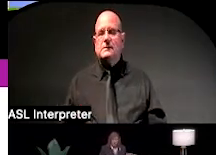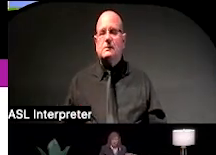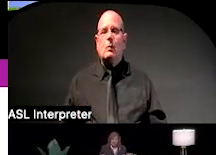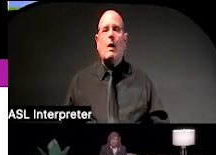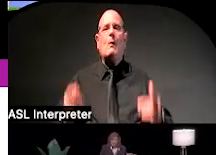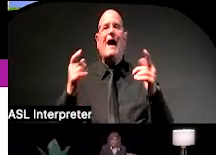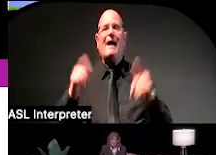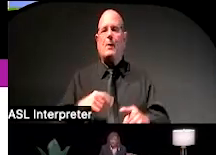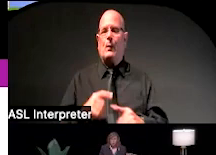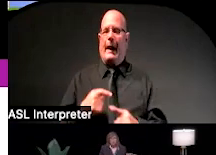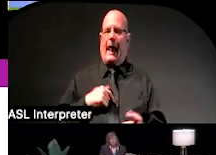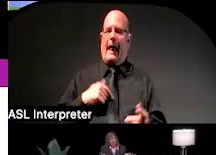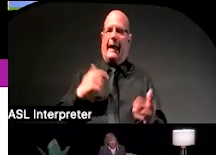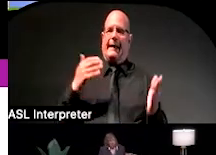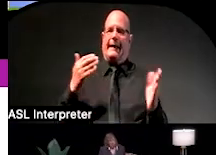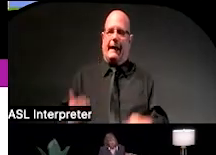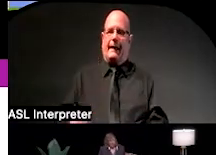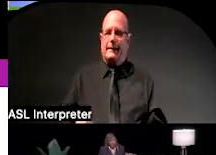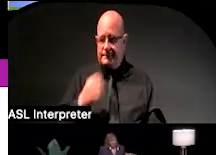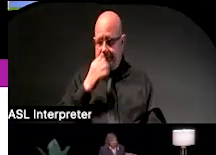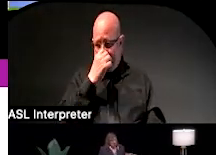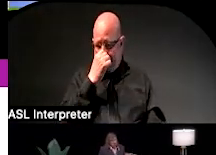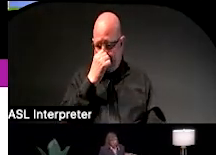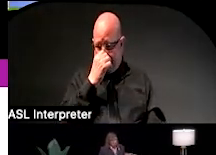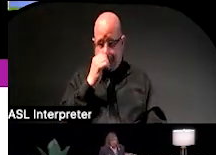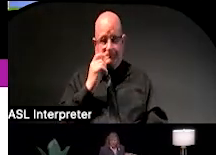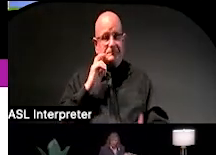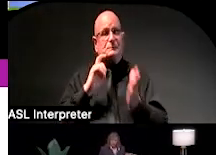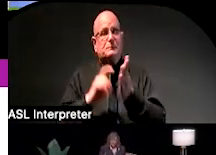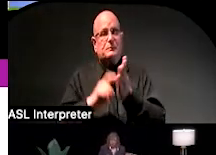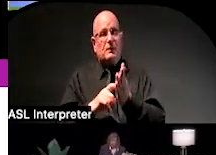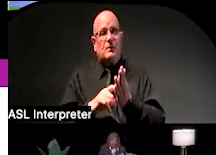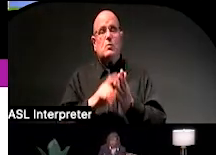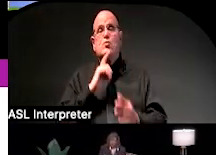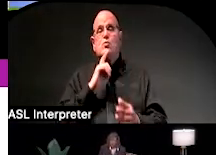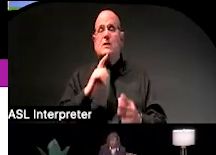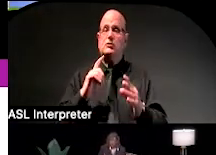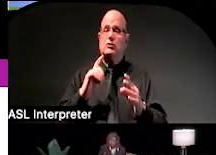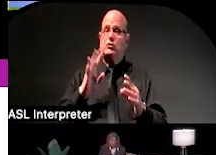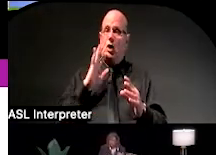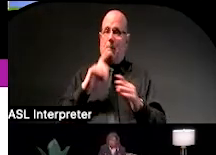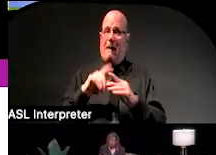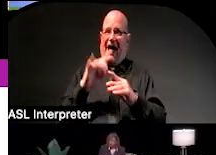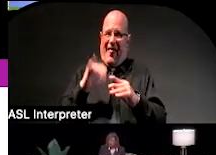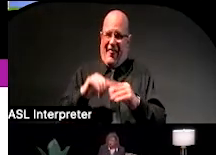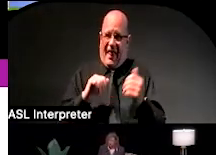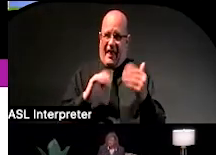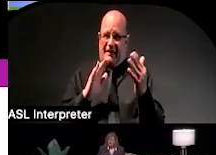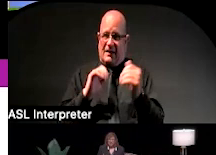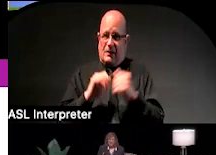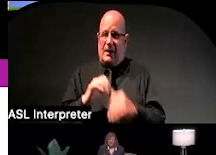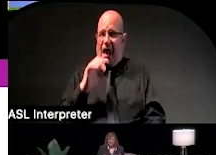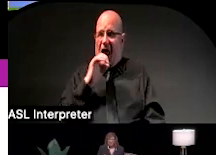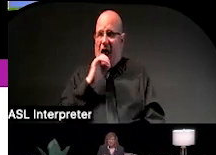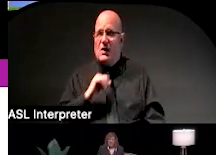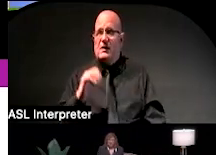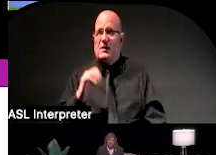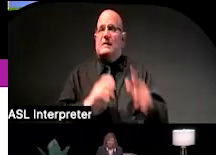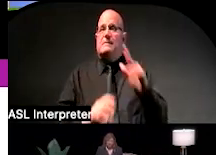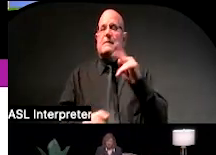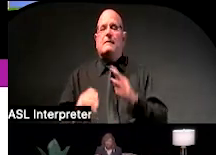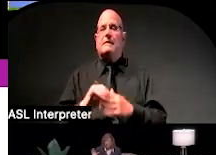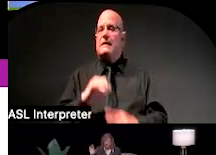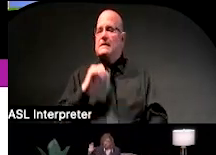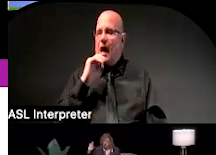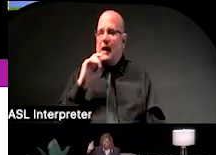happen when I die? What I find is that when we're actually talking about dealing with elders, is that it's not